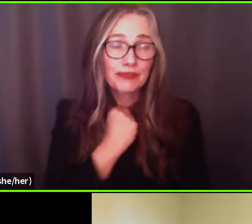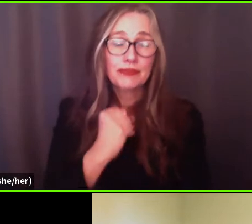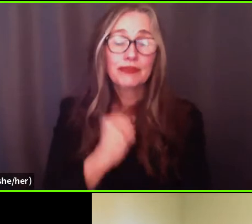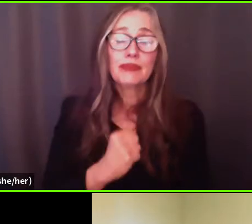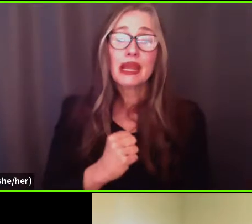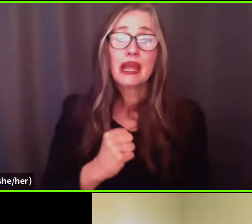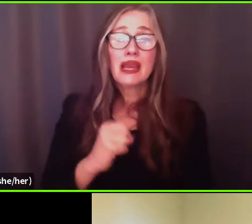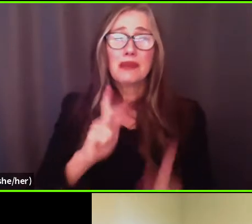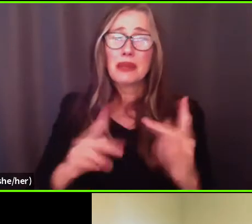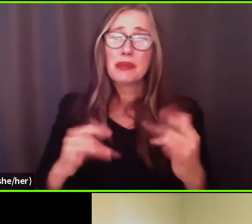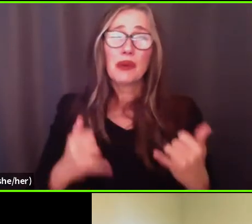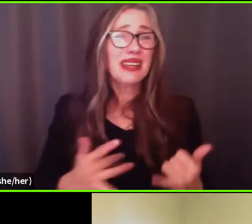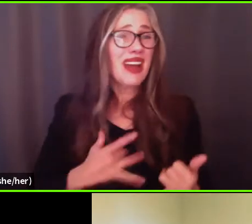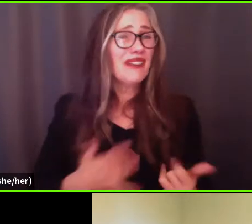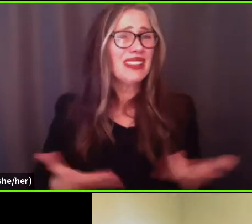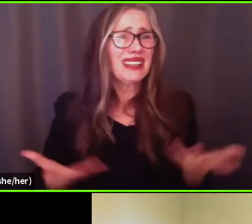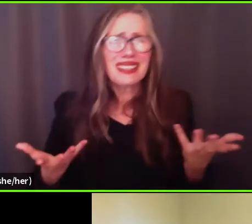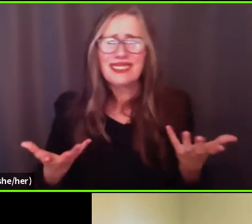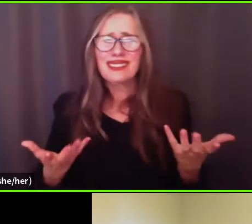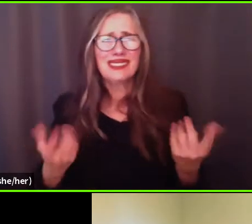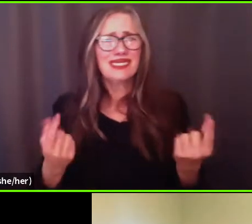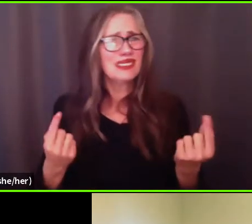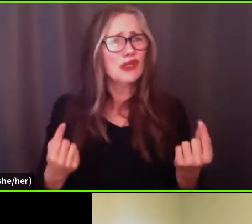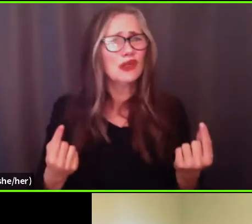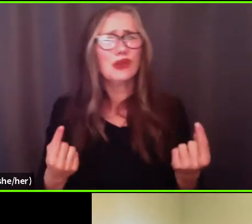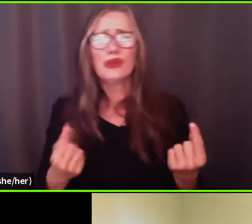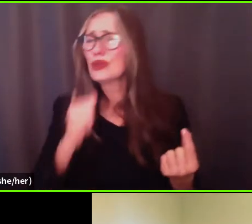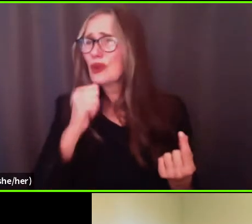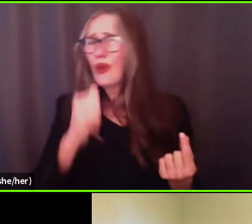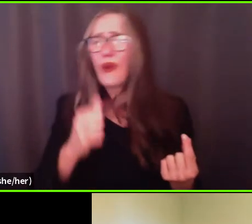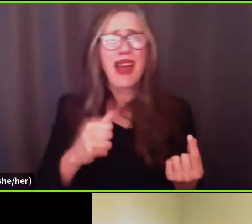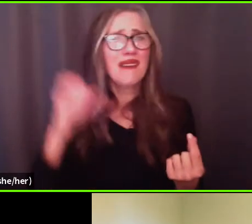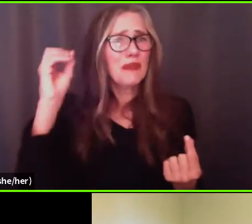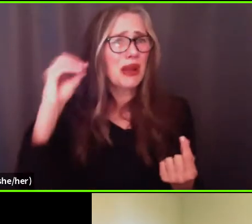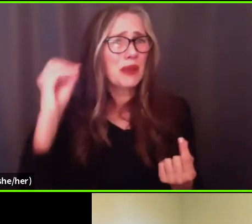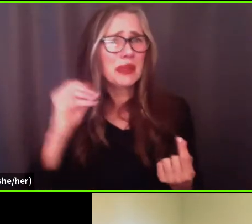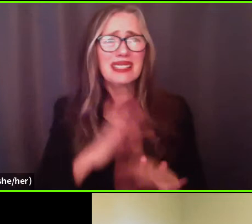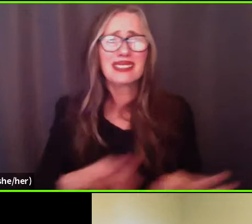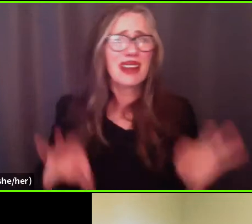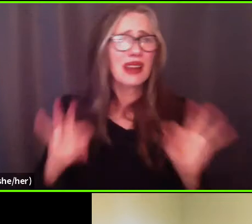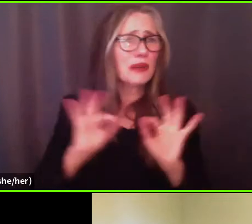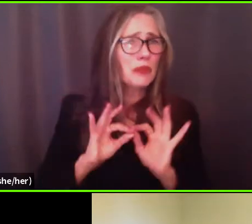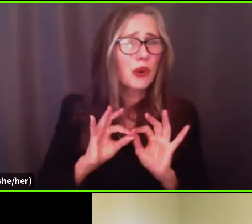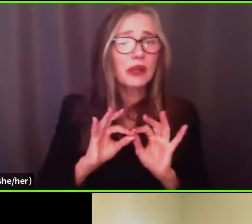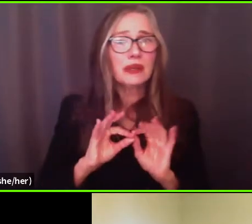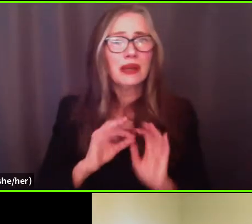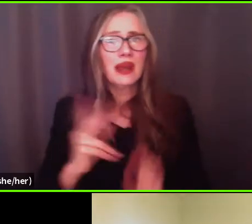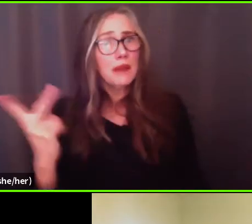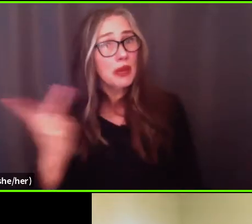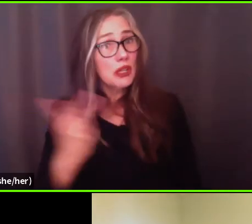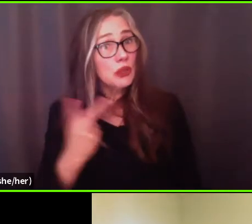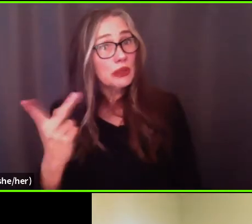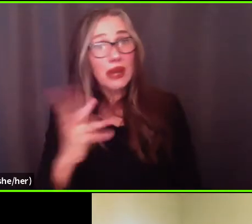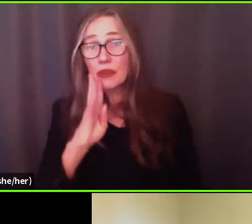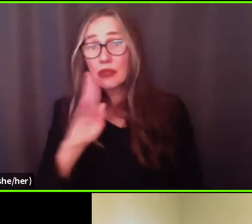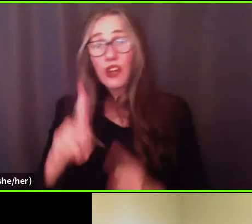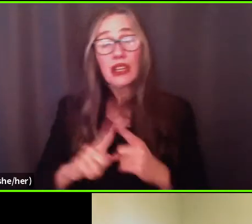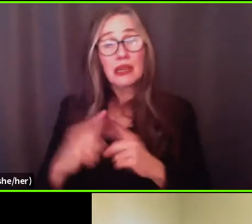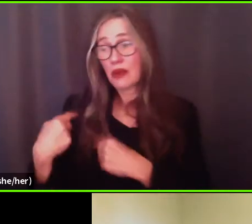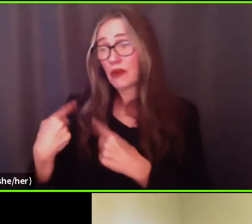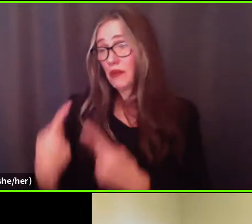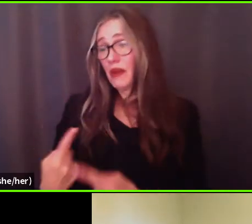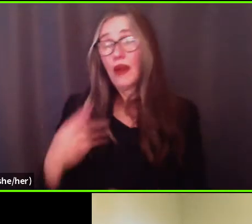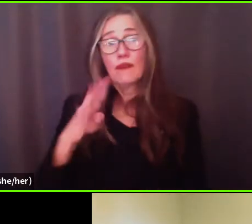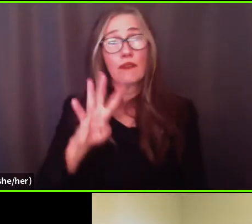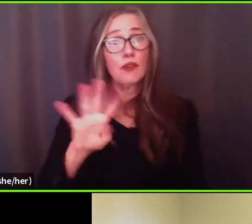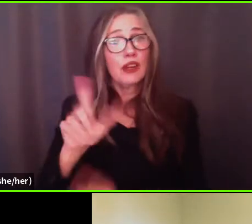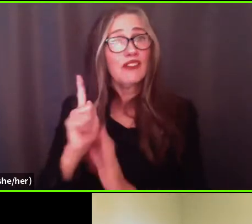if they don't have the capacity to have an opinion about this um but you know as you and i've been talking about for the past you know 45 minutes or so these